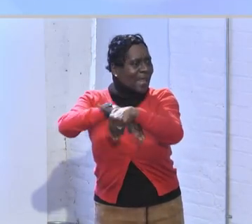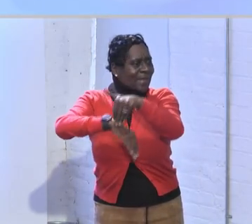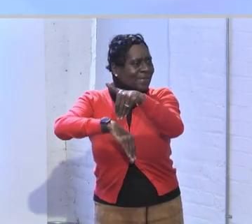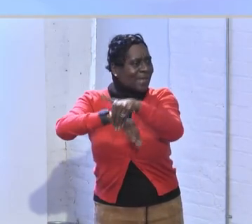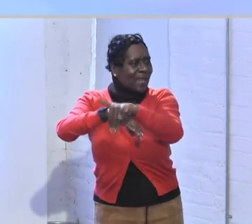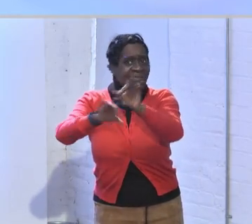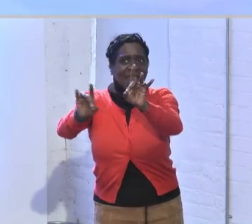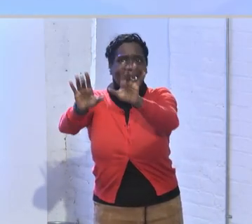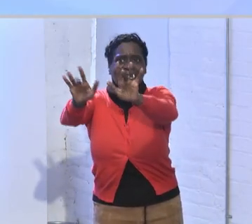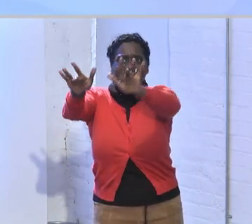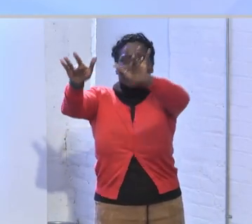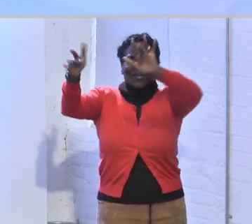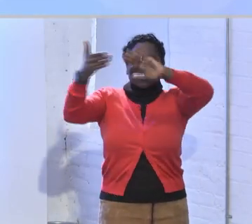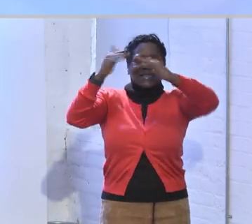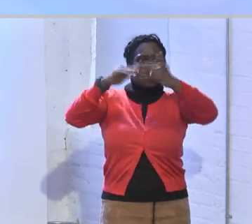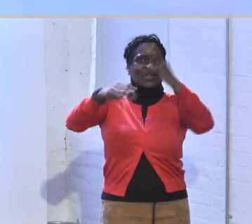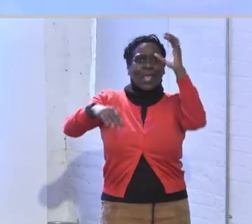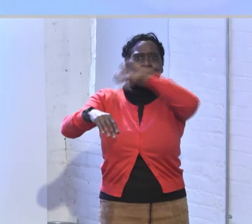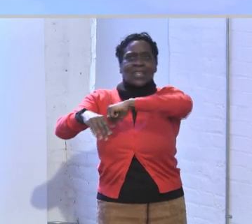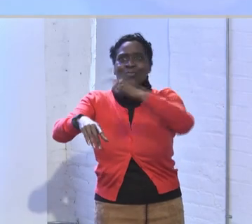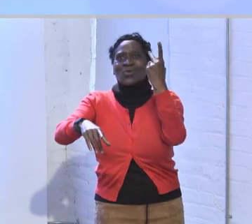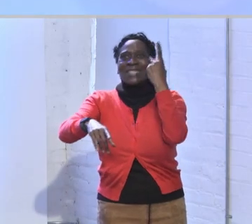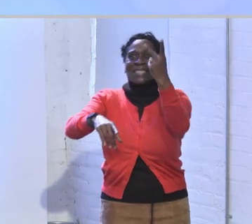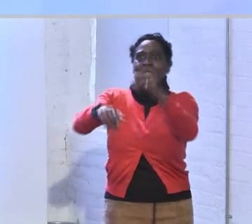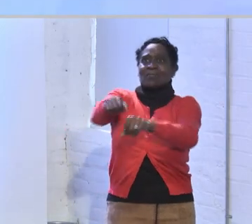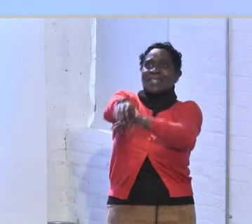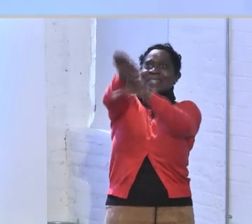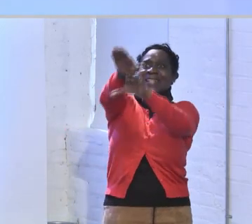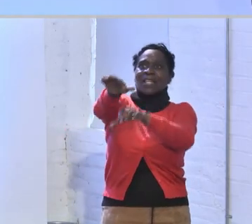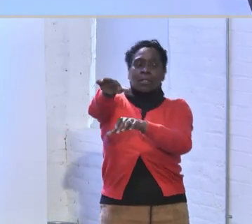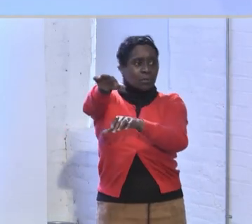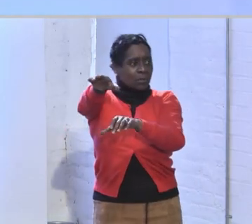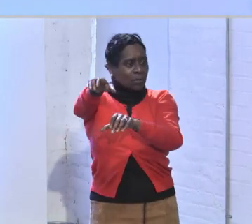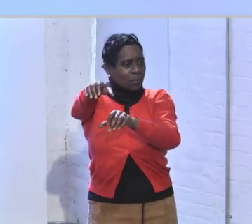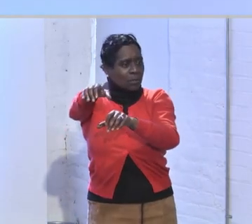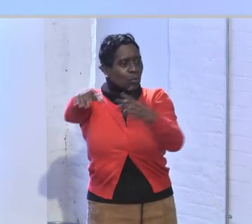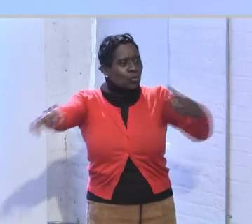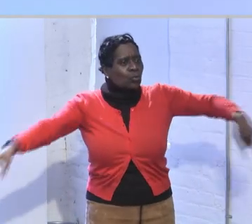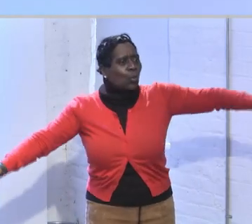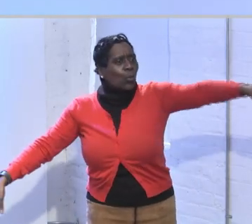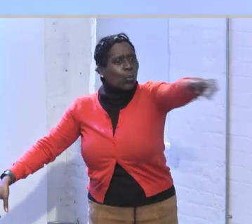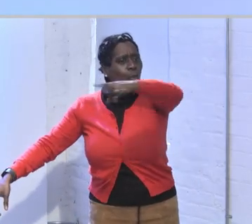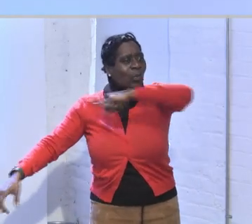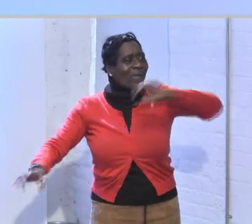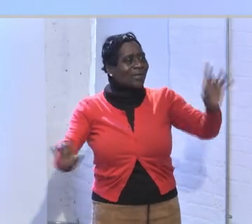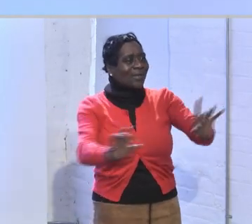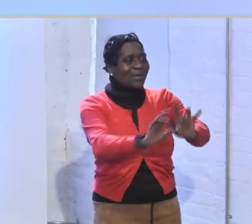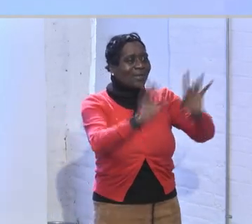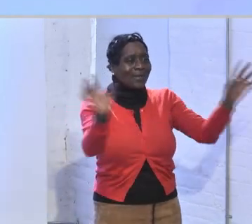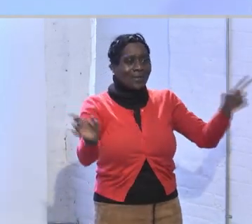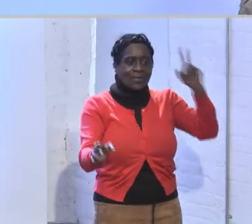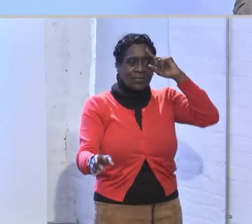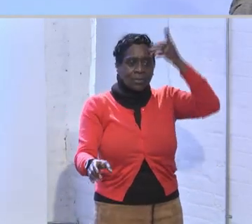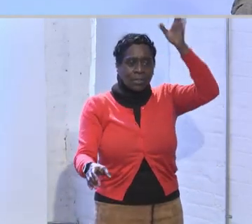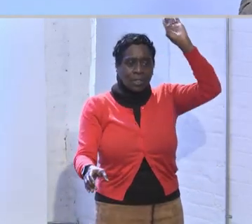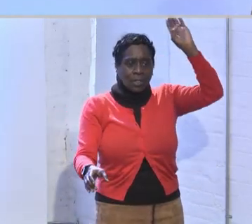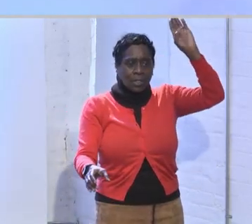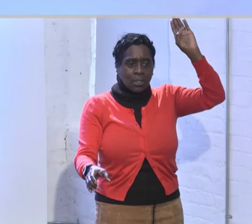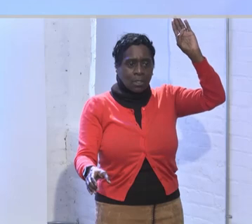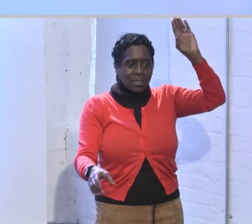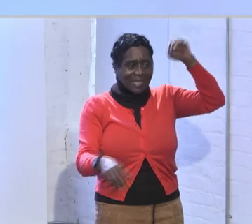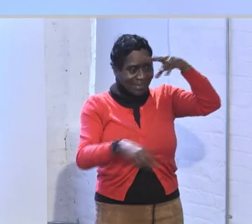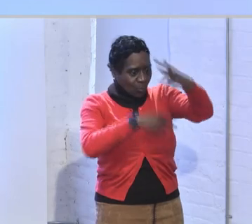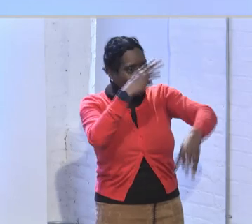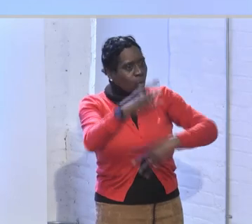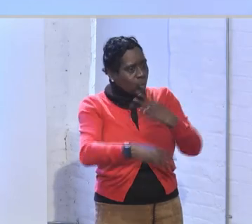lights from the city, you can't miss it. It's on a hill. It's above everything. And so we are to be lights for God in this